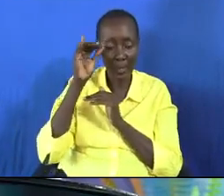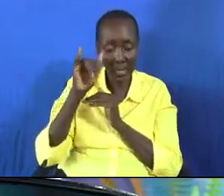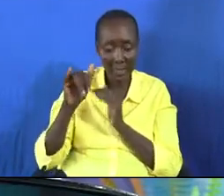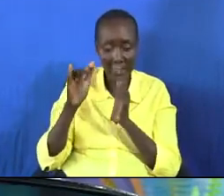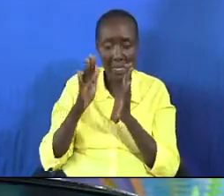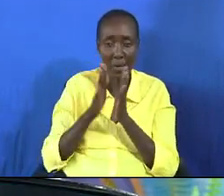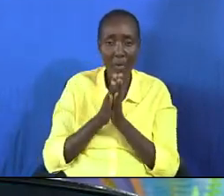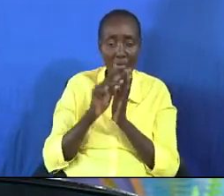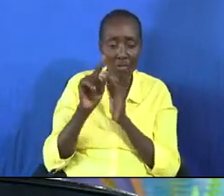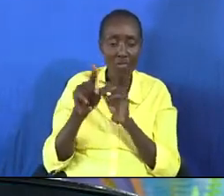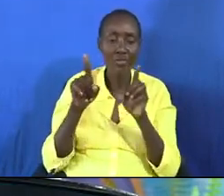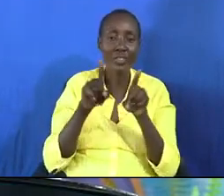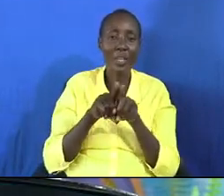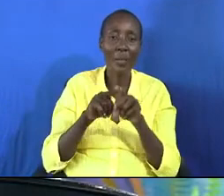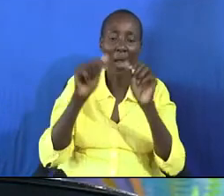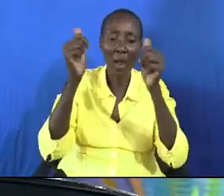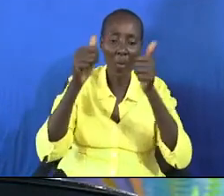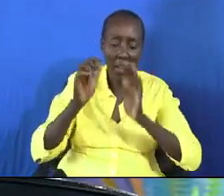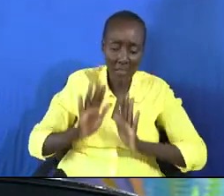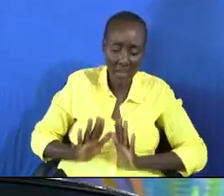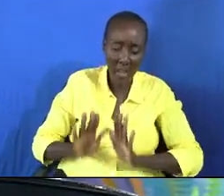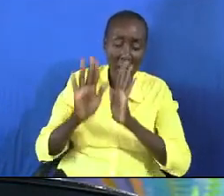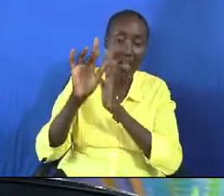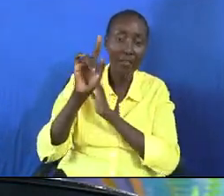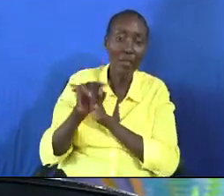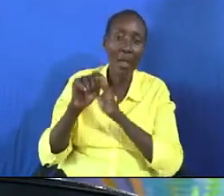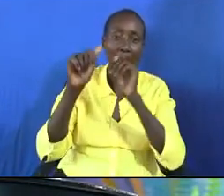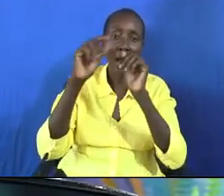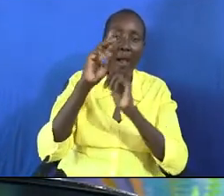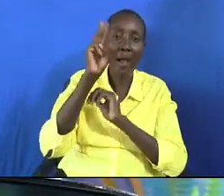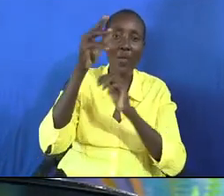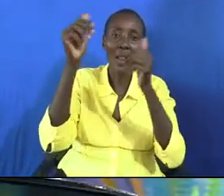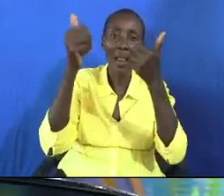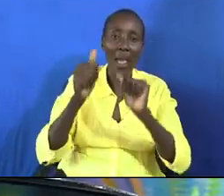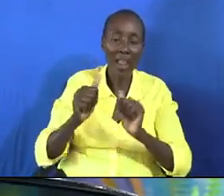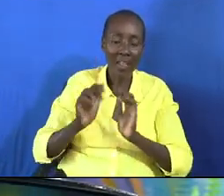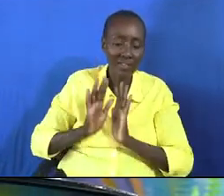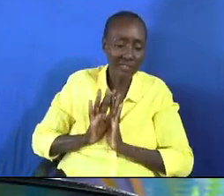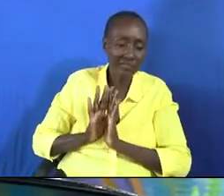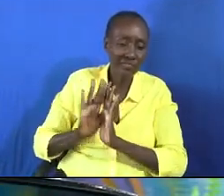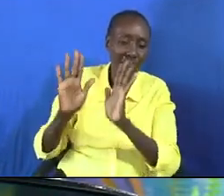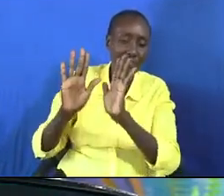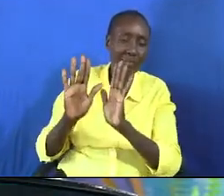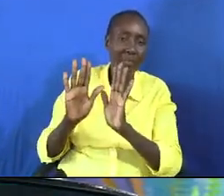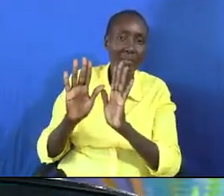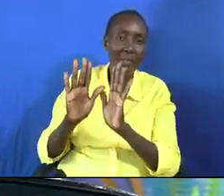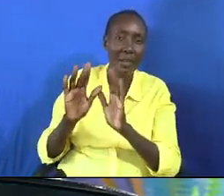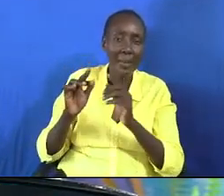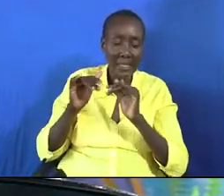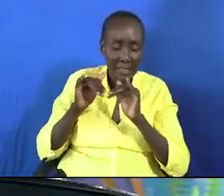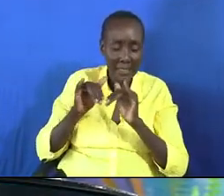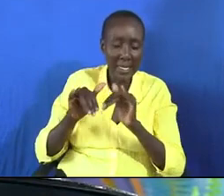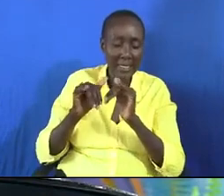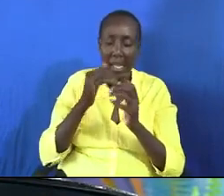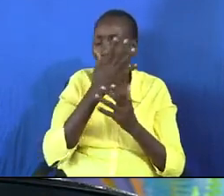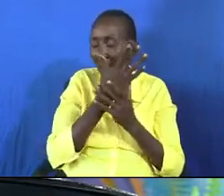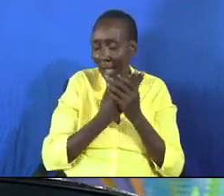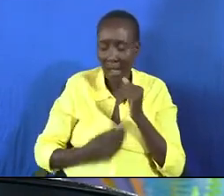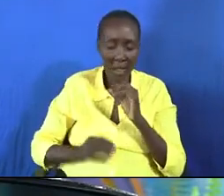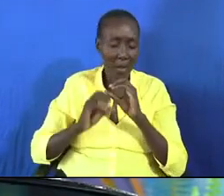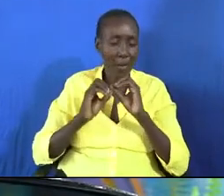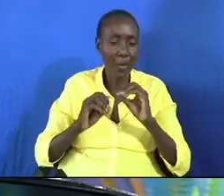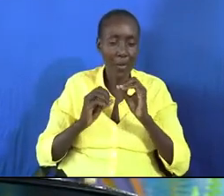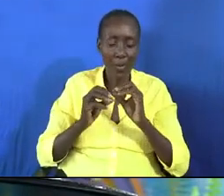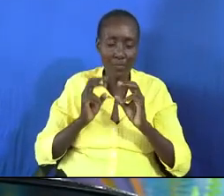you. I will never leave you. I will never forsake you. Just do not be discouraged.